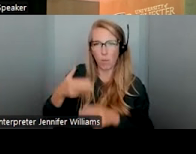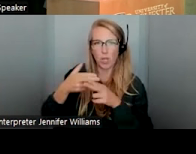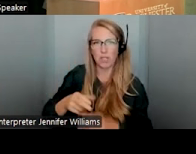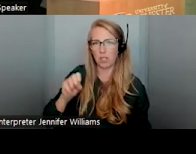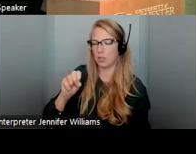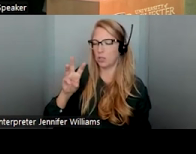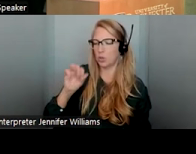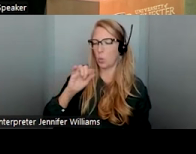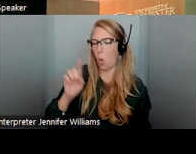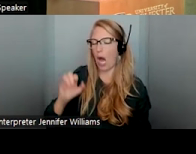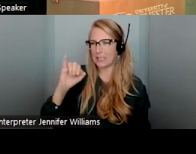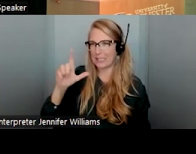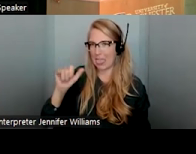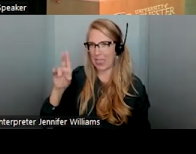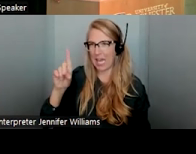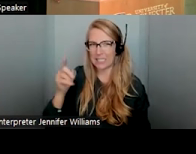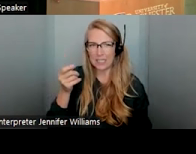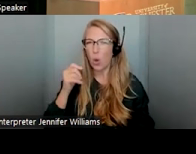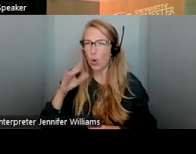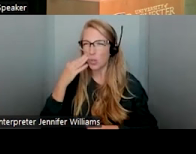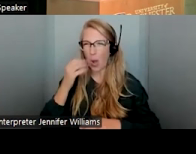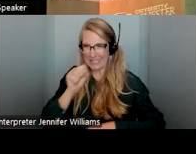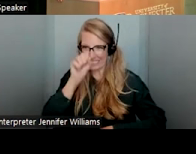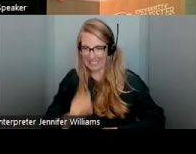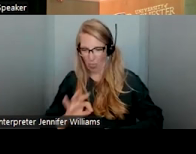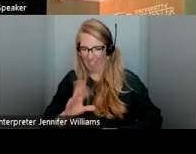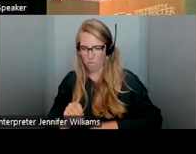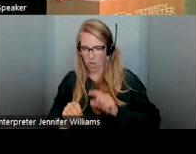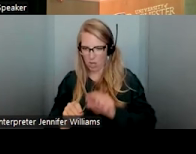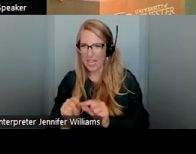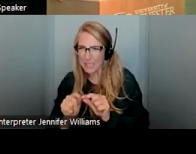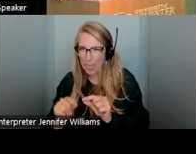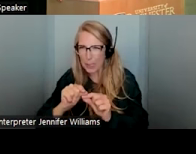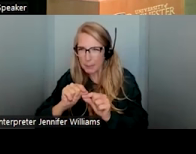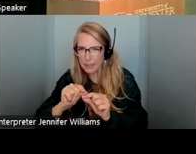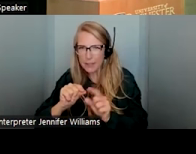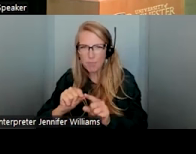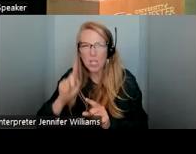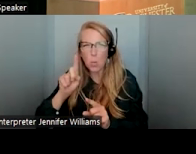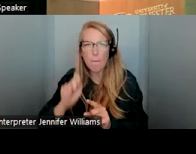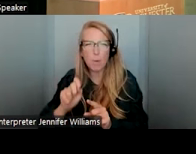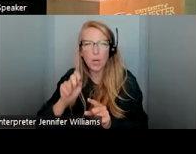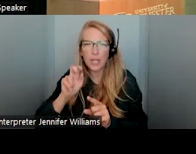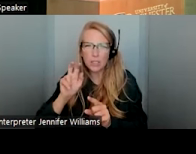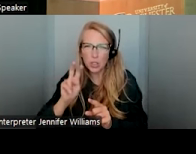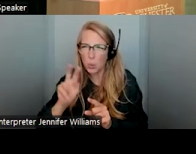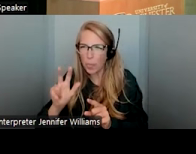It's slightly above South Africa, has a population of 1.23 million people,